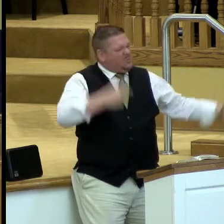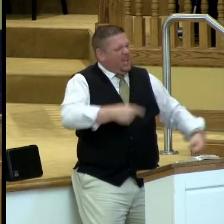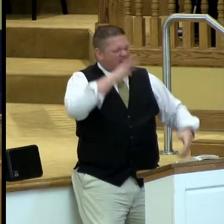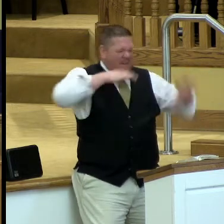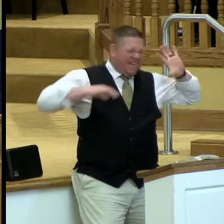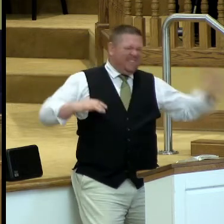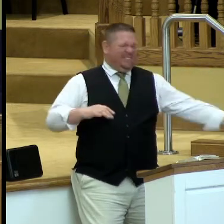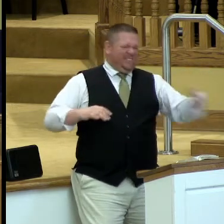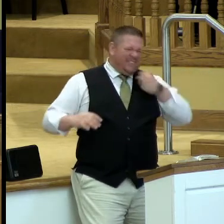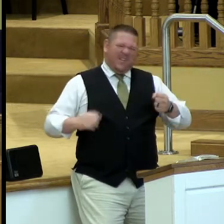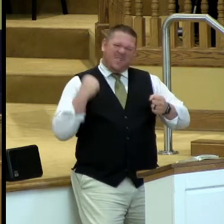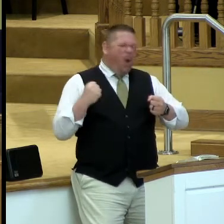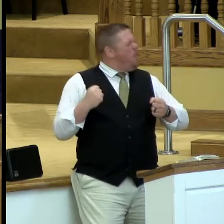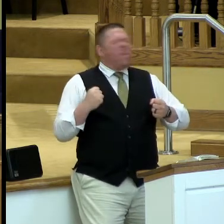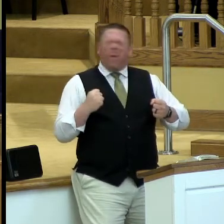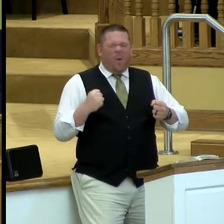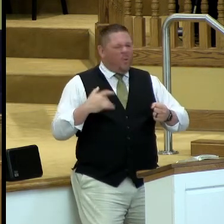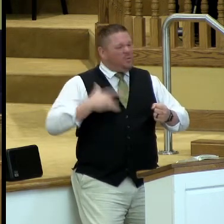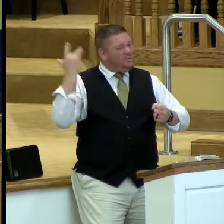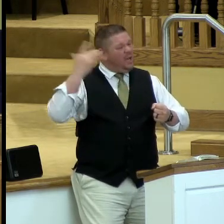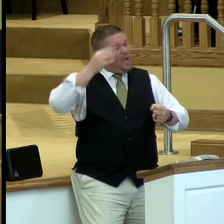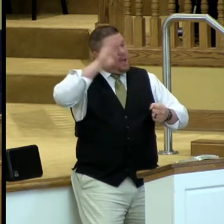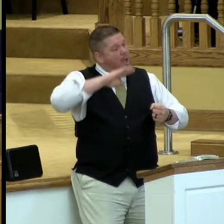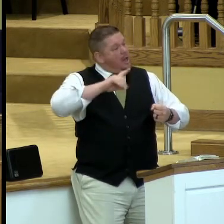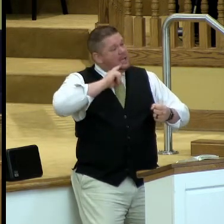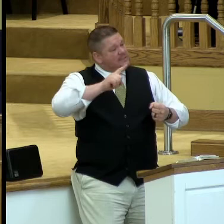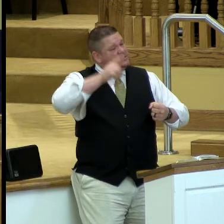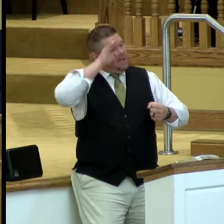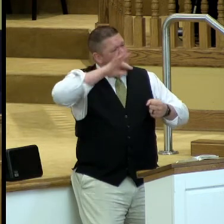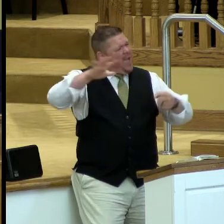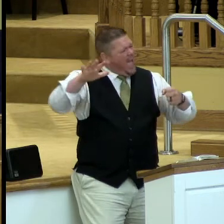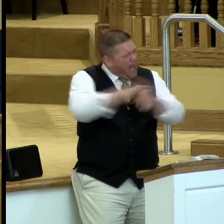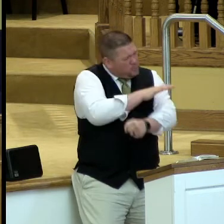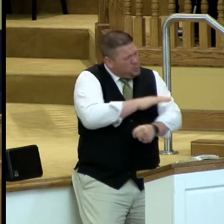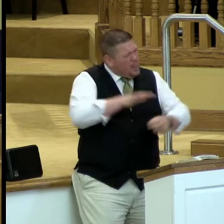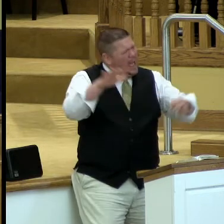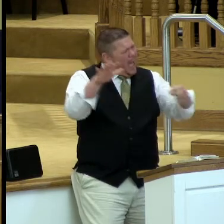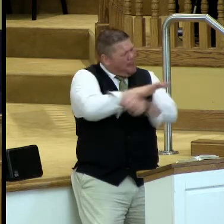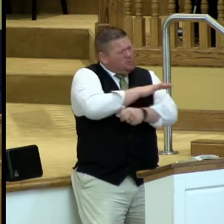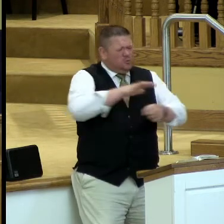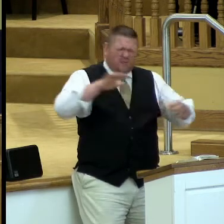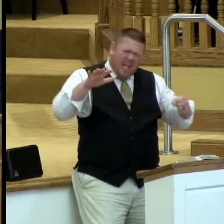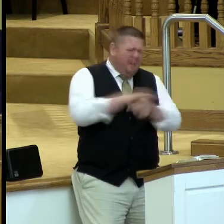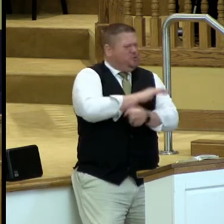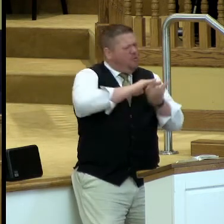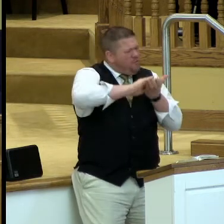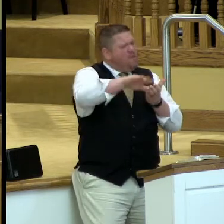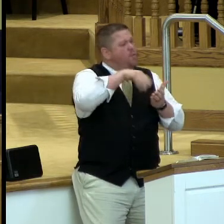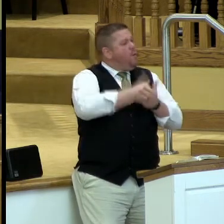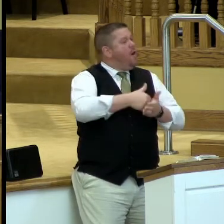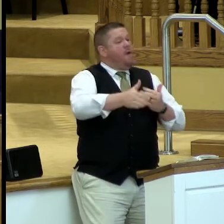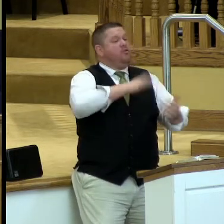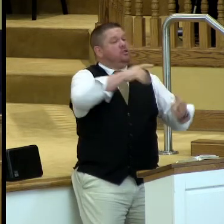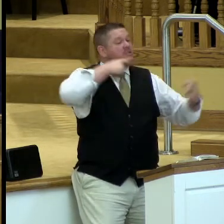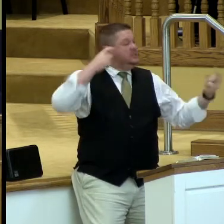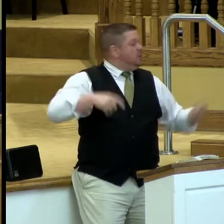God does. That's how amazing he is. And he's a God of absolutes. He absolutely forgets what your sin